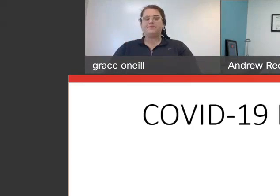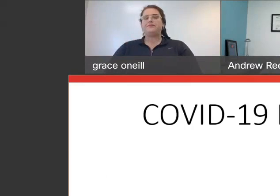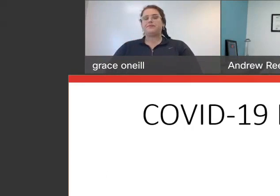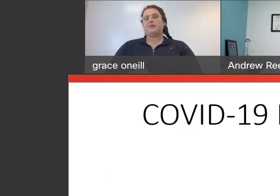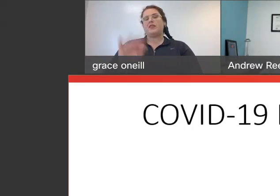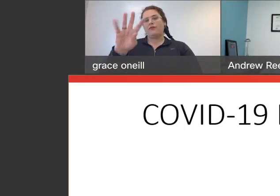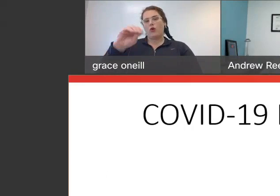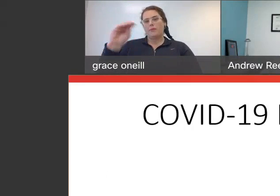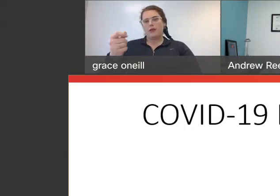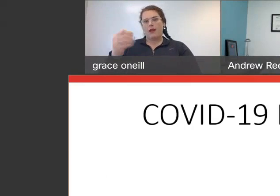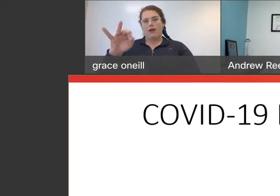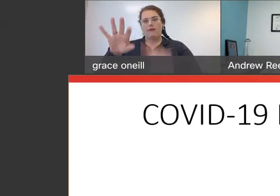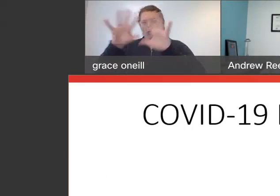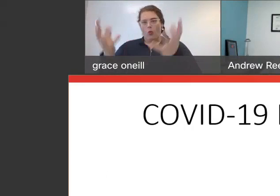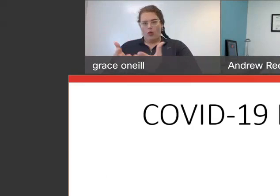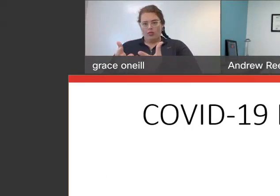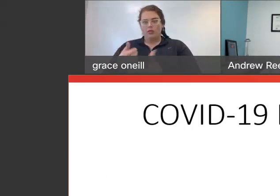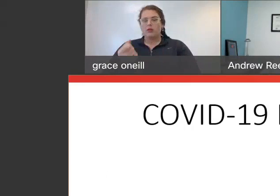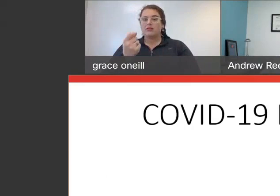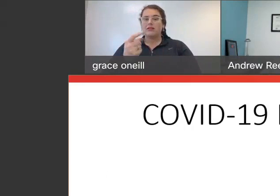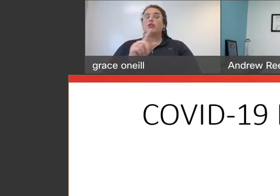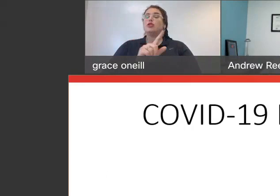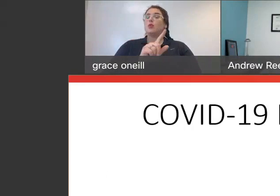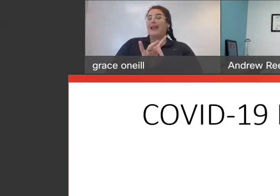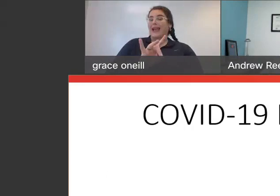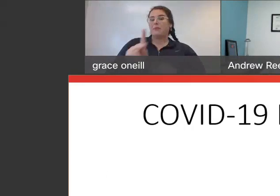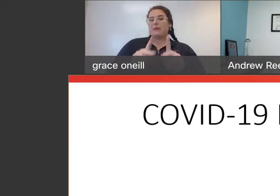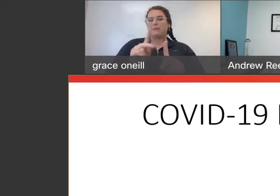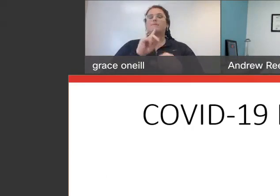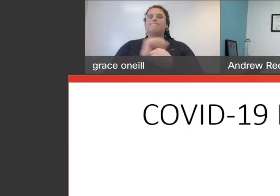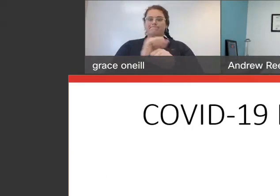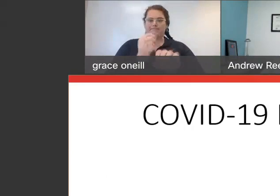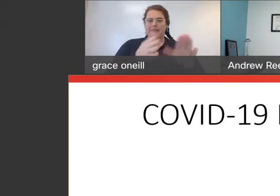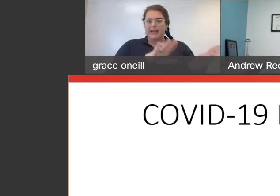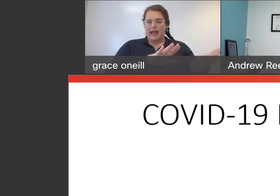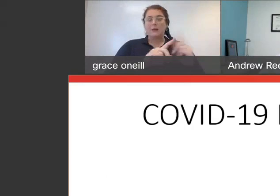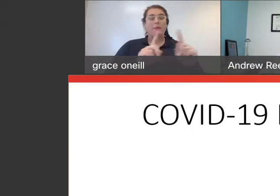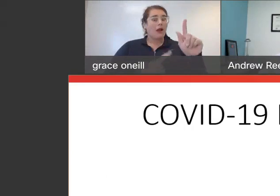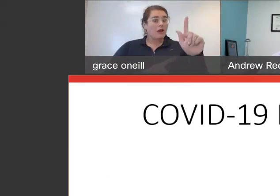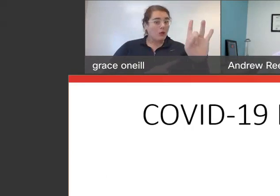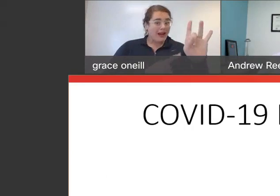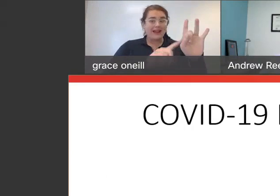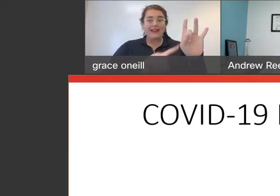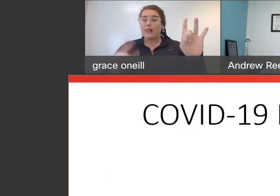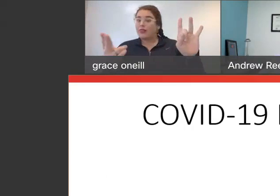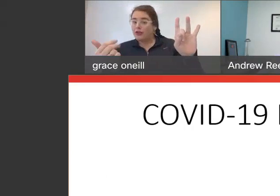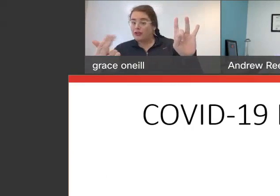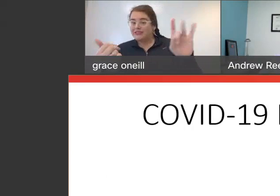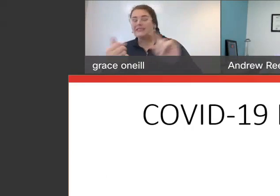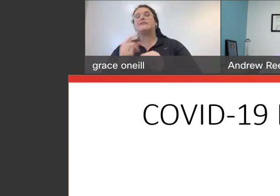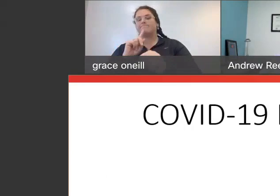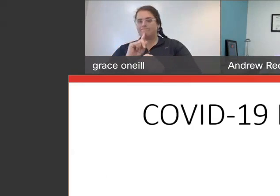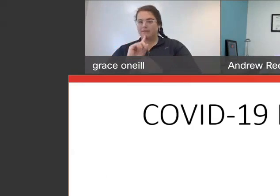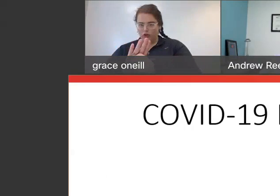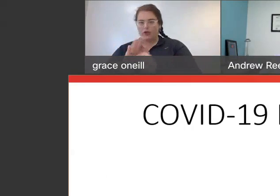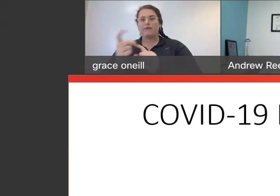have had 28 people who've died, but only 13 of these are confirmed COVID deaths, representing just about 10% of